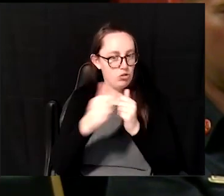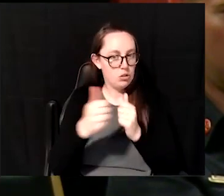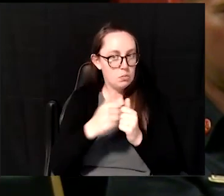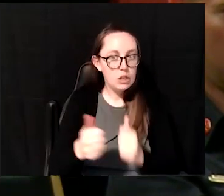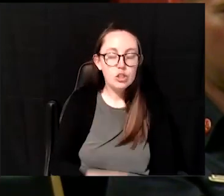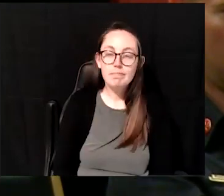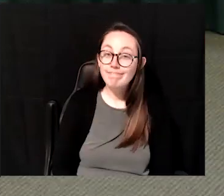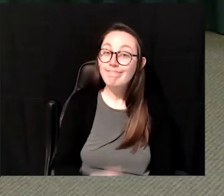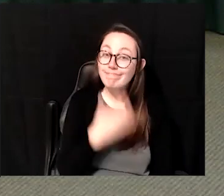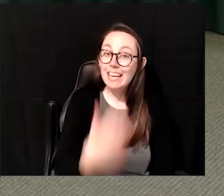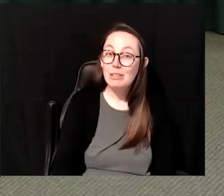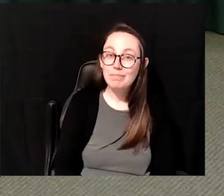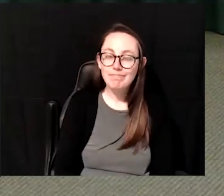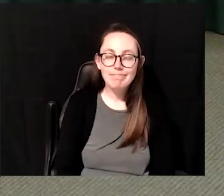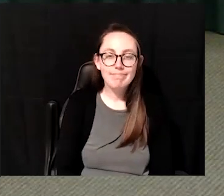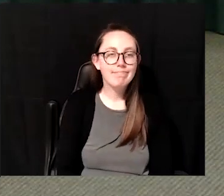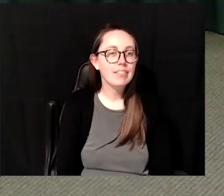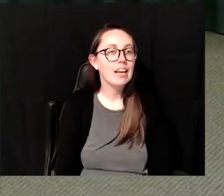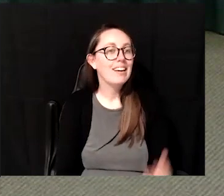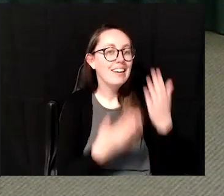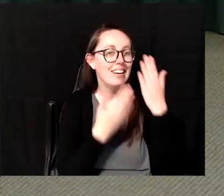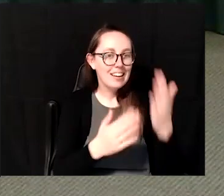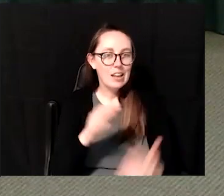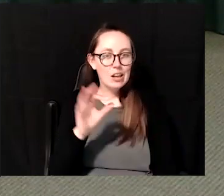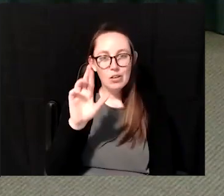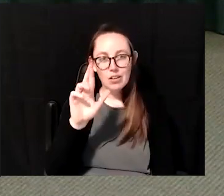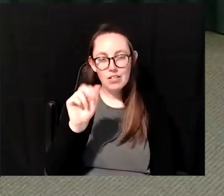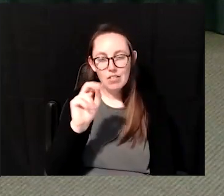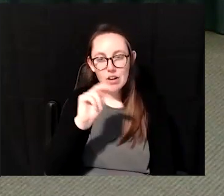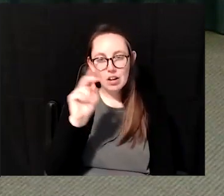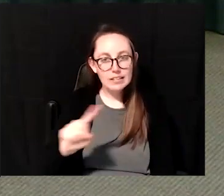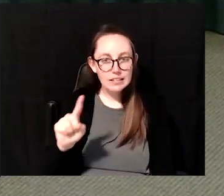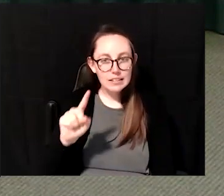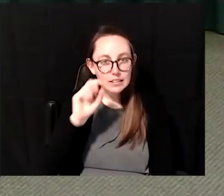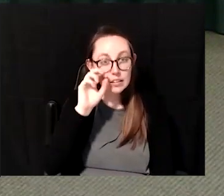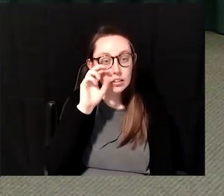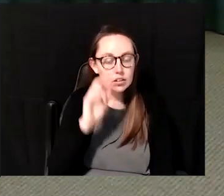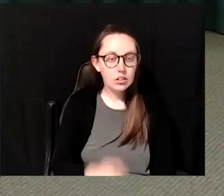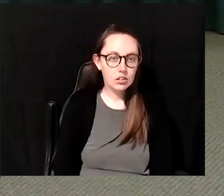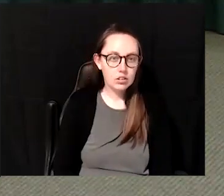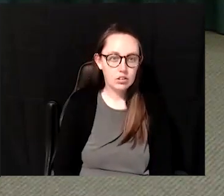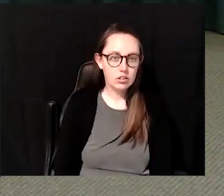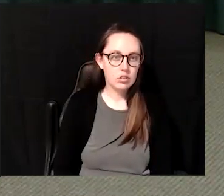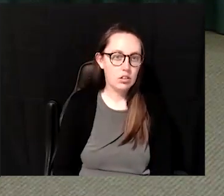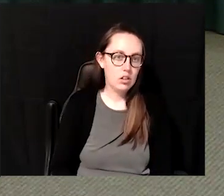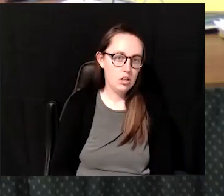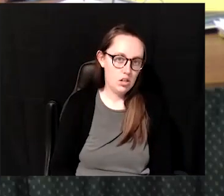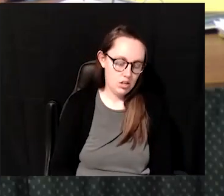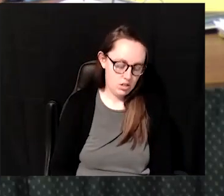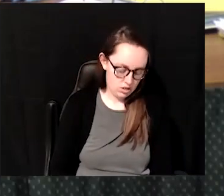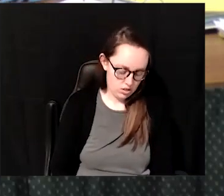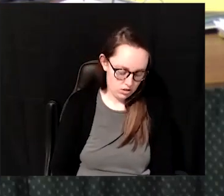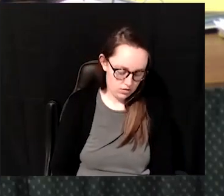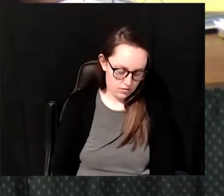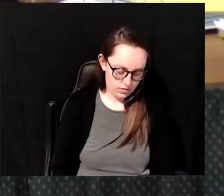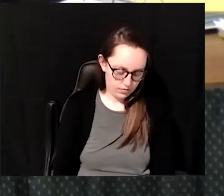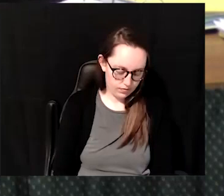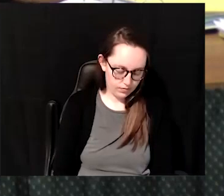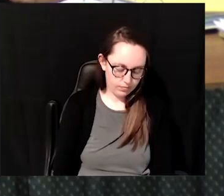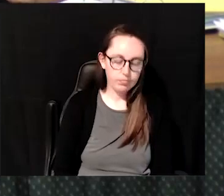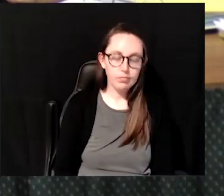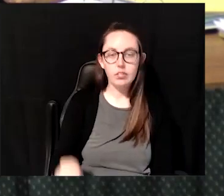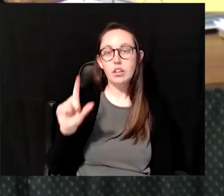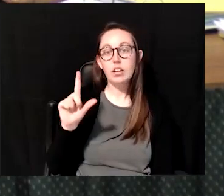thank you great thank you very much Franz uh yeah I don't know I was just gonna say